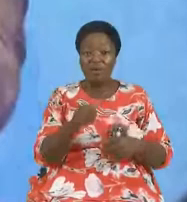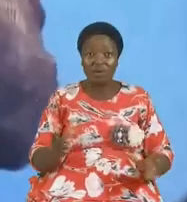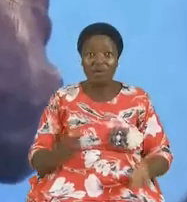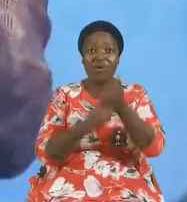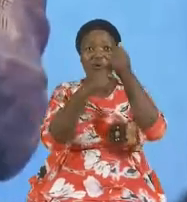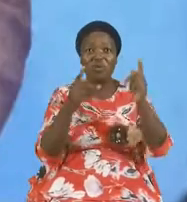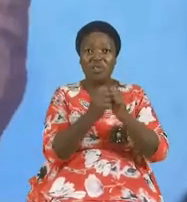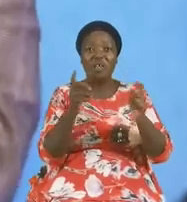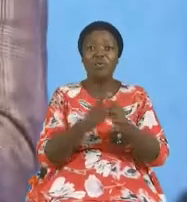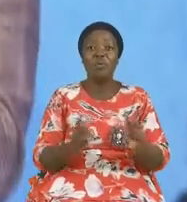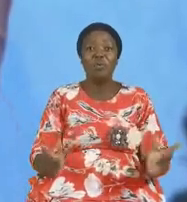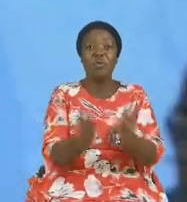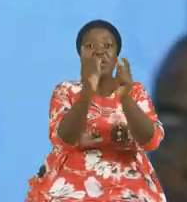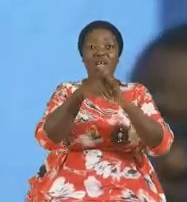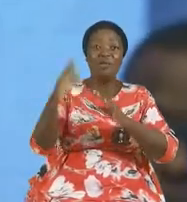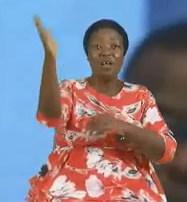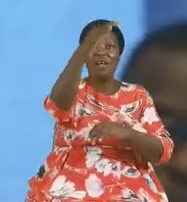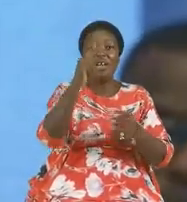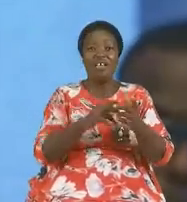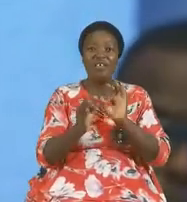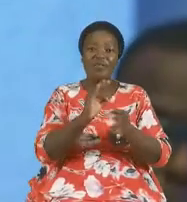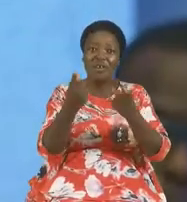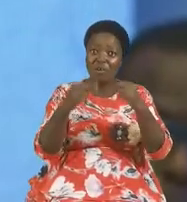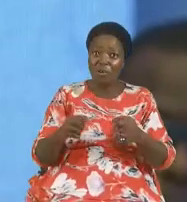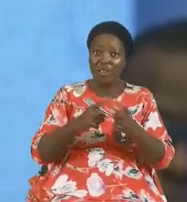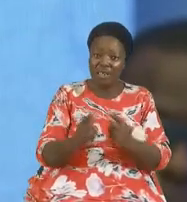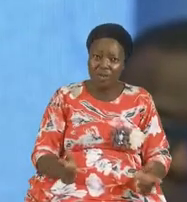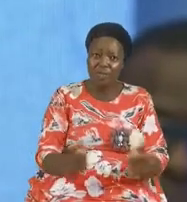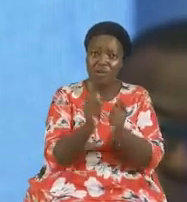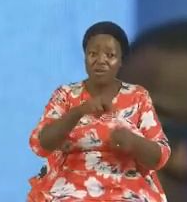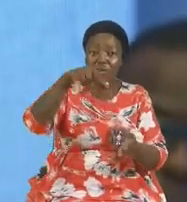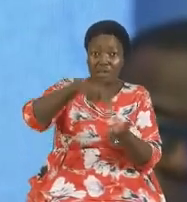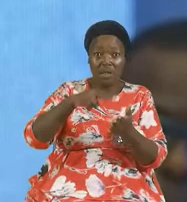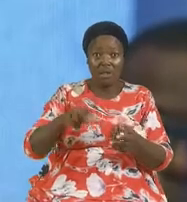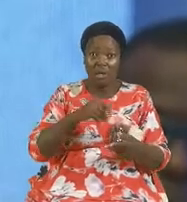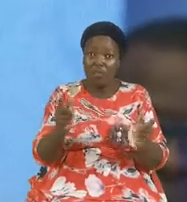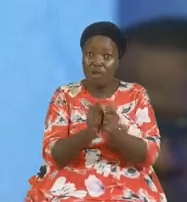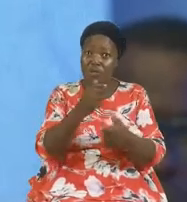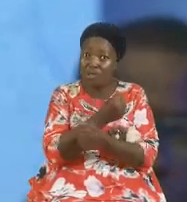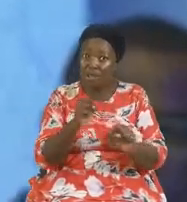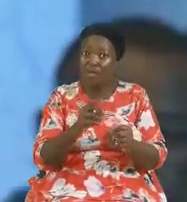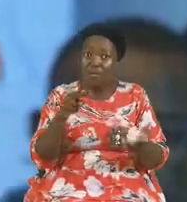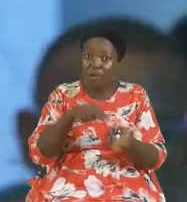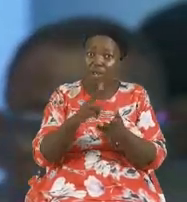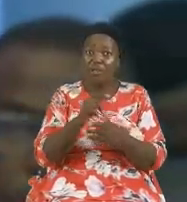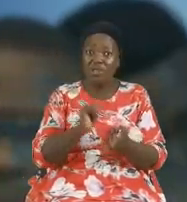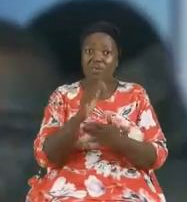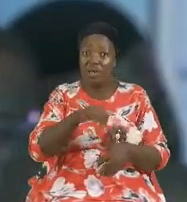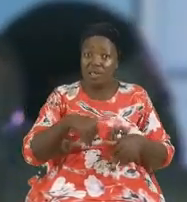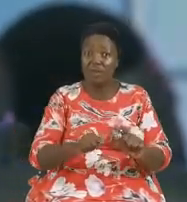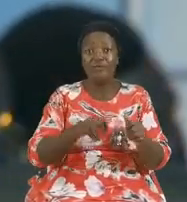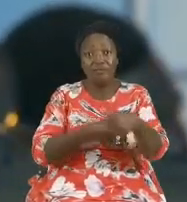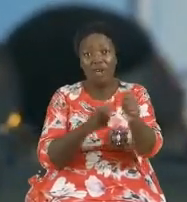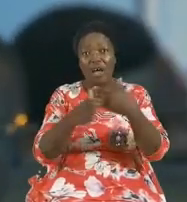And then we which are alive shall be caught up together to meet them in the clouds. If he comes and he meets you